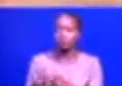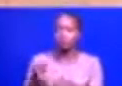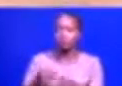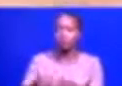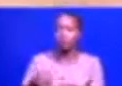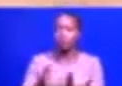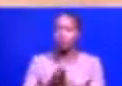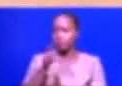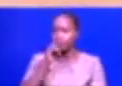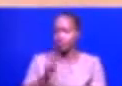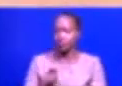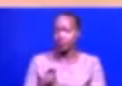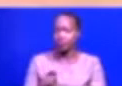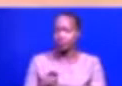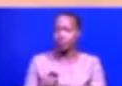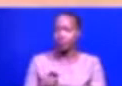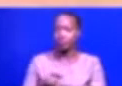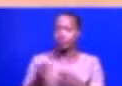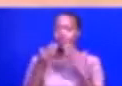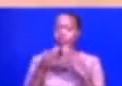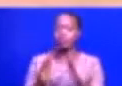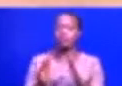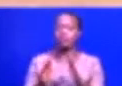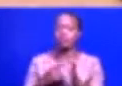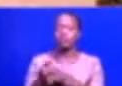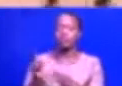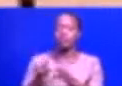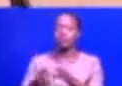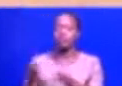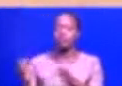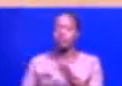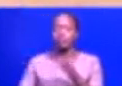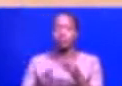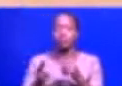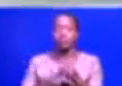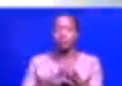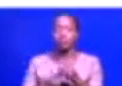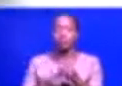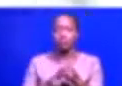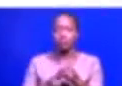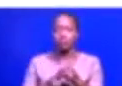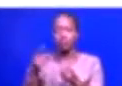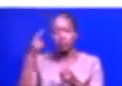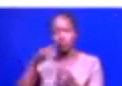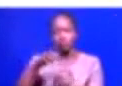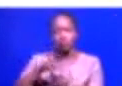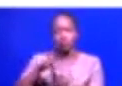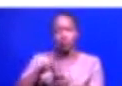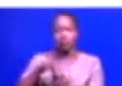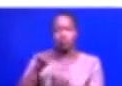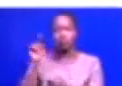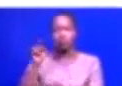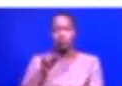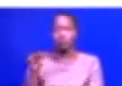Salaam, Tanzania. Once they are done, then we join them in July for the continental championship. And